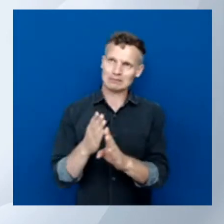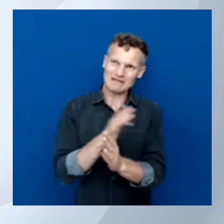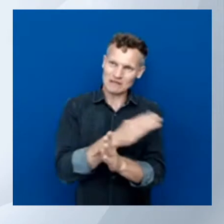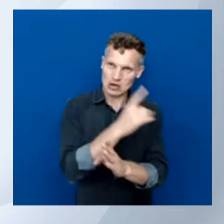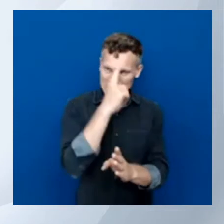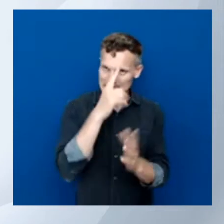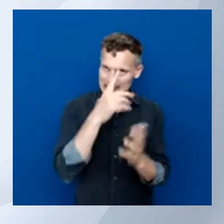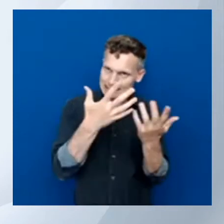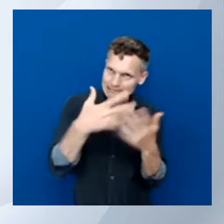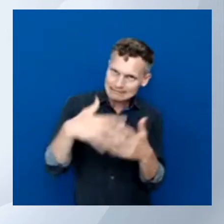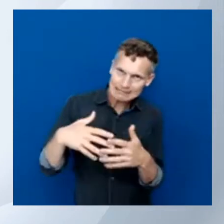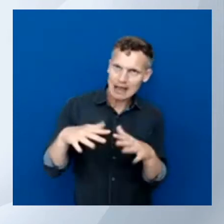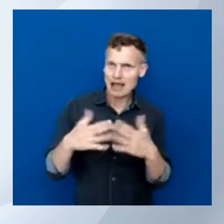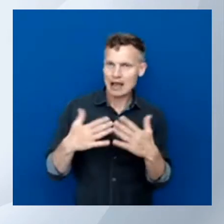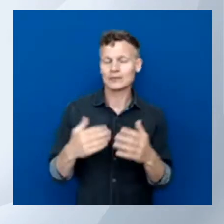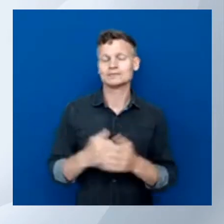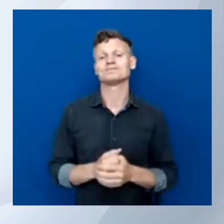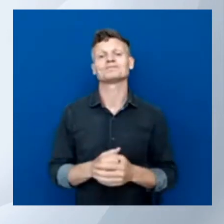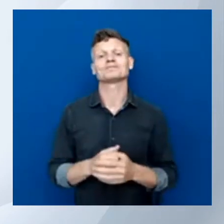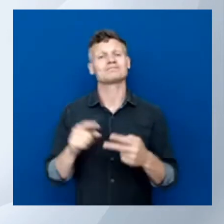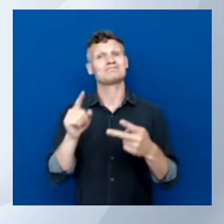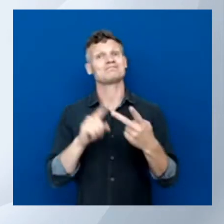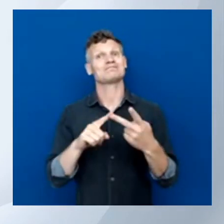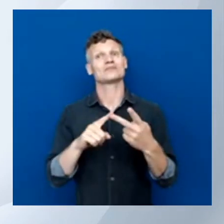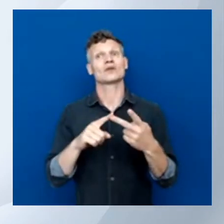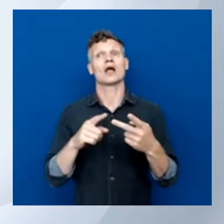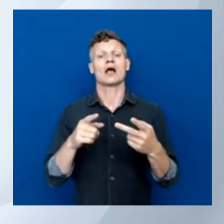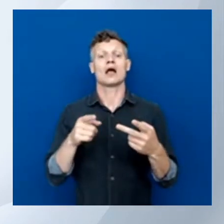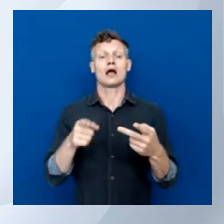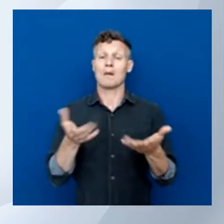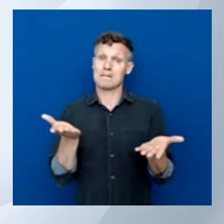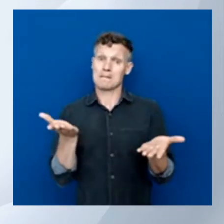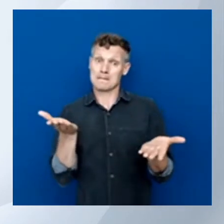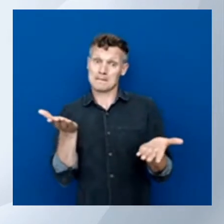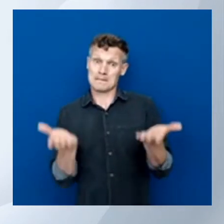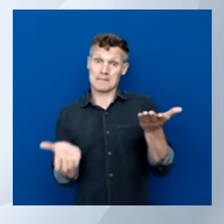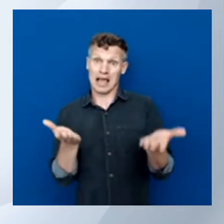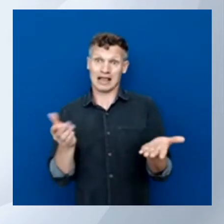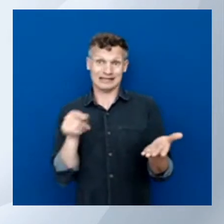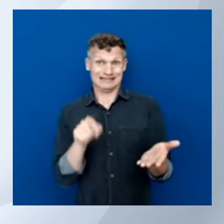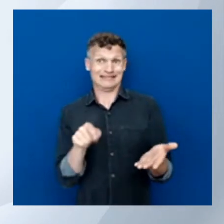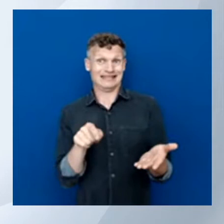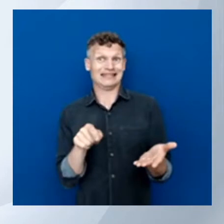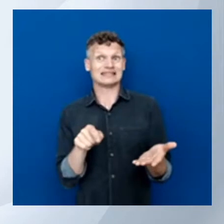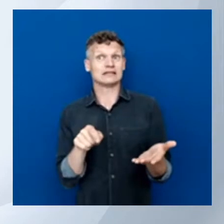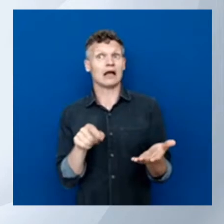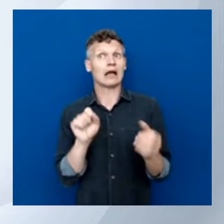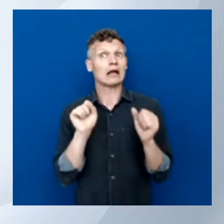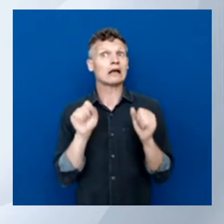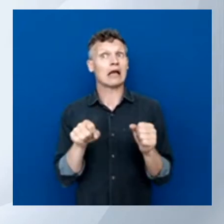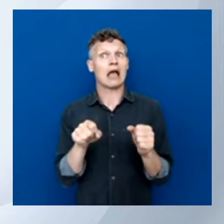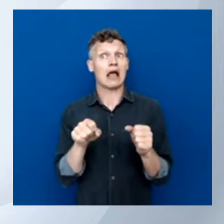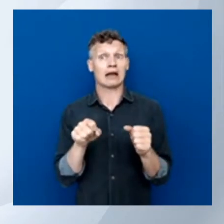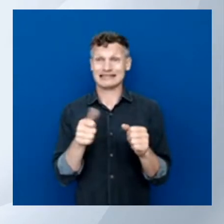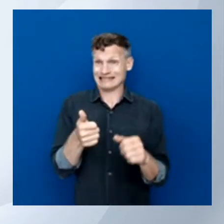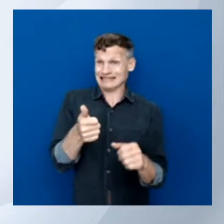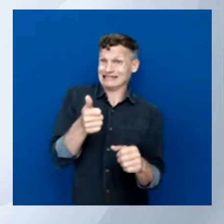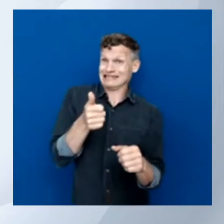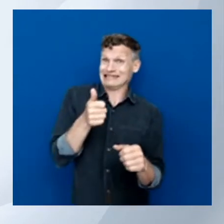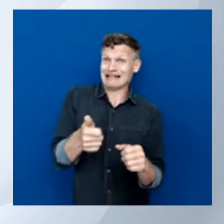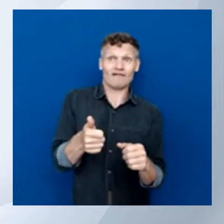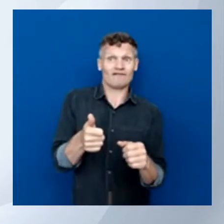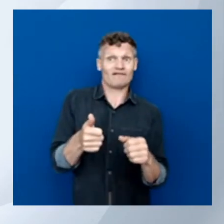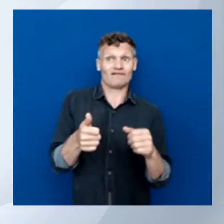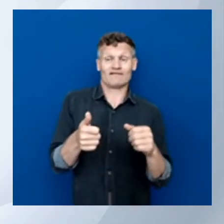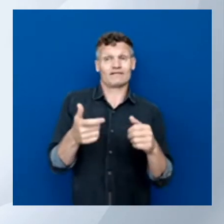failure. So we've discussed what happens if a server fails, but what does happen if a load balancer fails? They're generally pretty resilient pieces